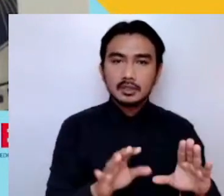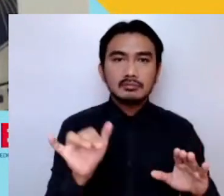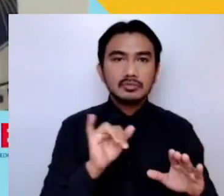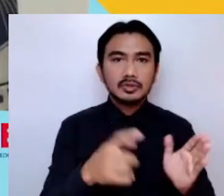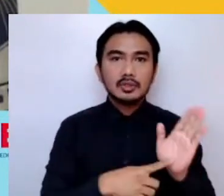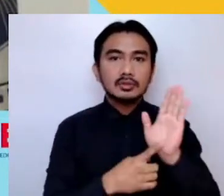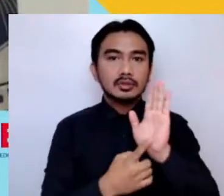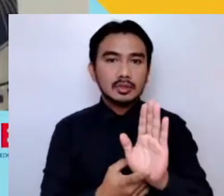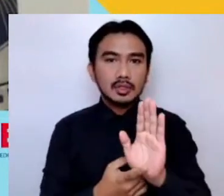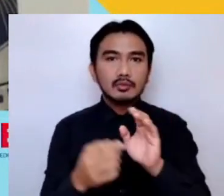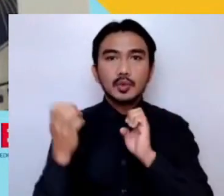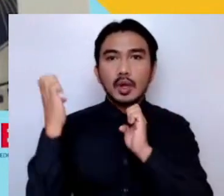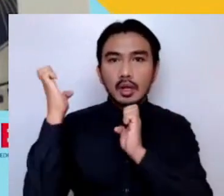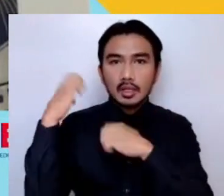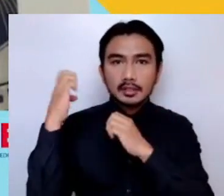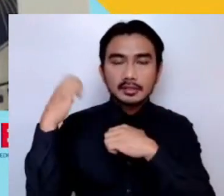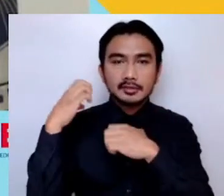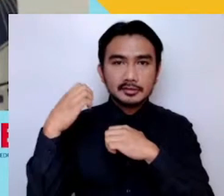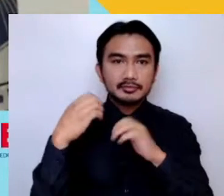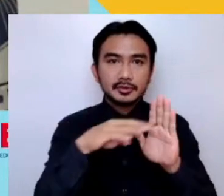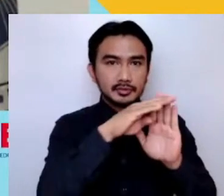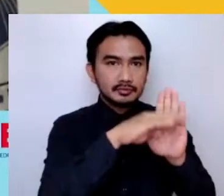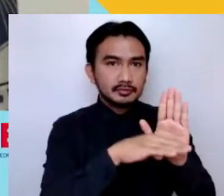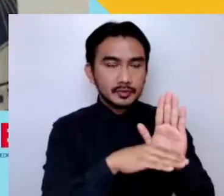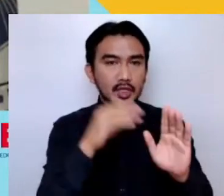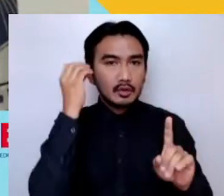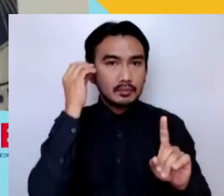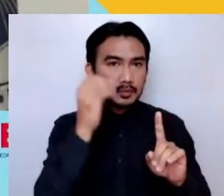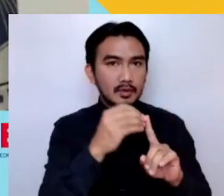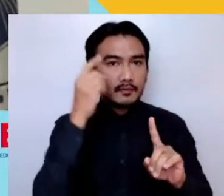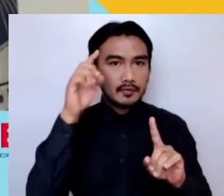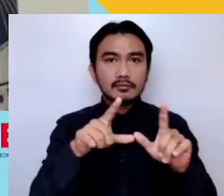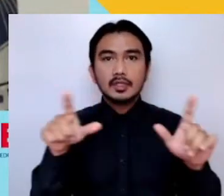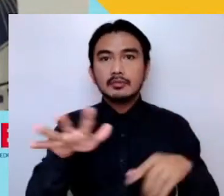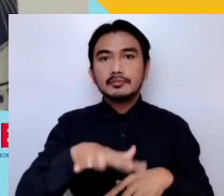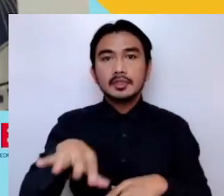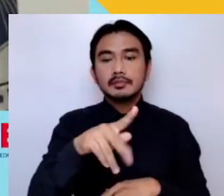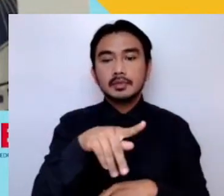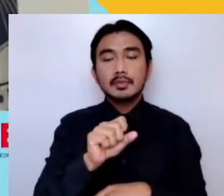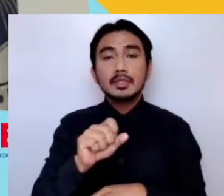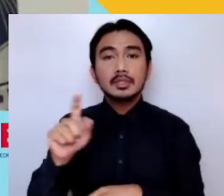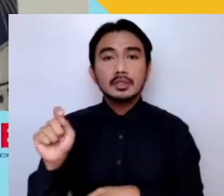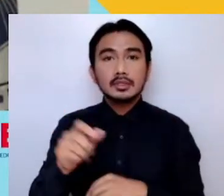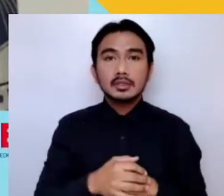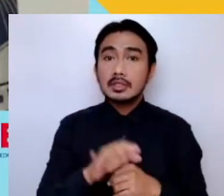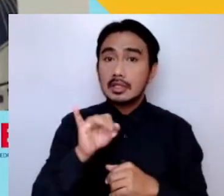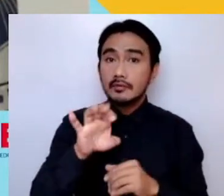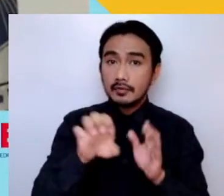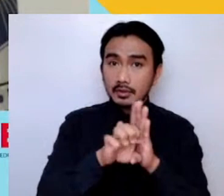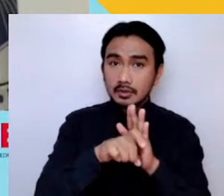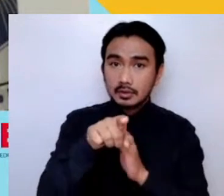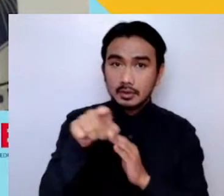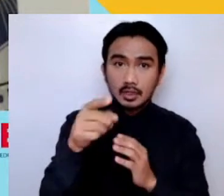expected competencies and proficiency levels of the PPST. But as you may have noticed,